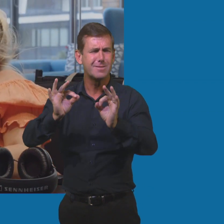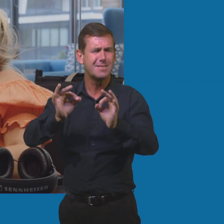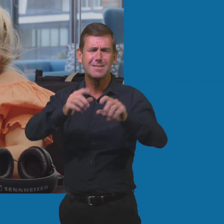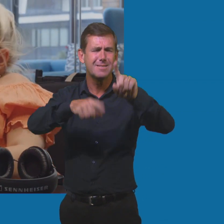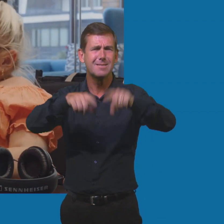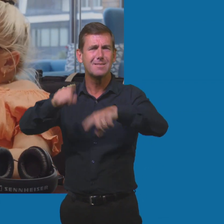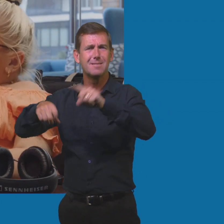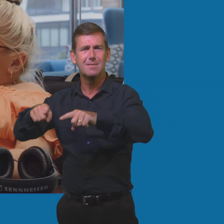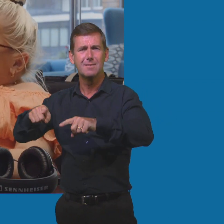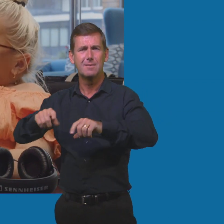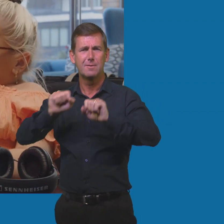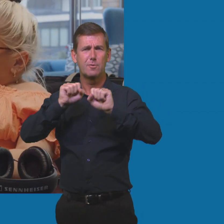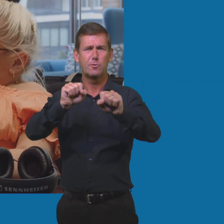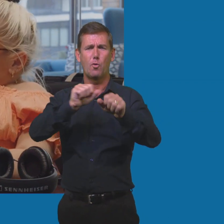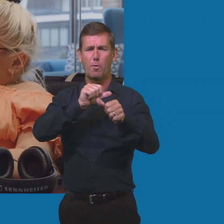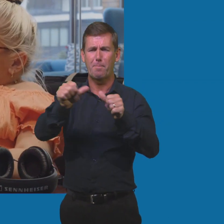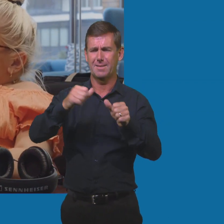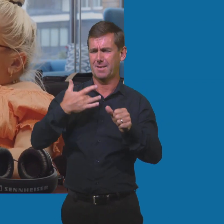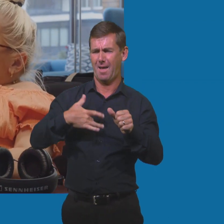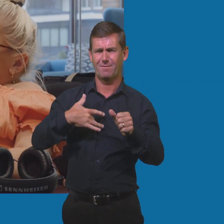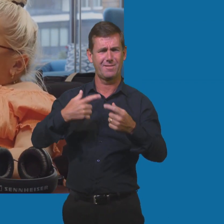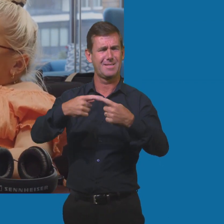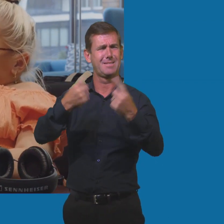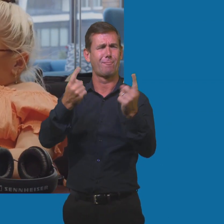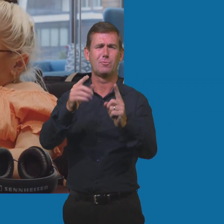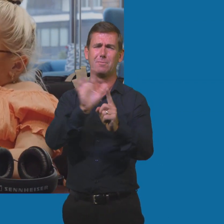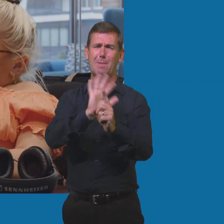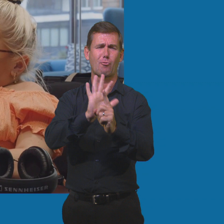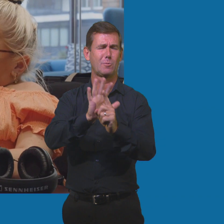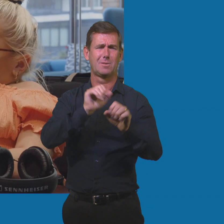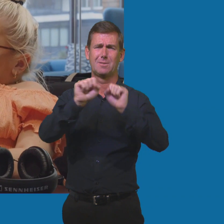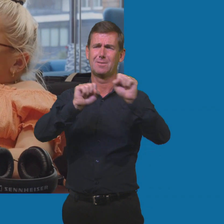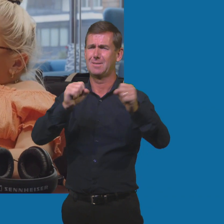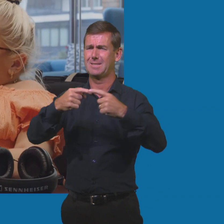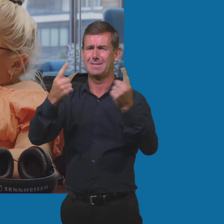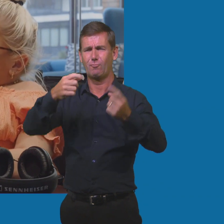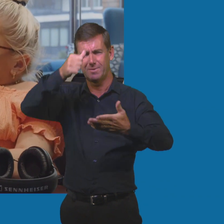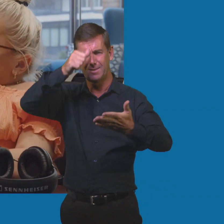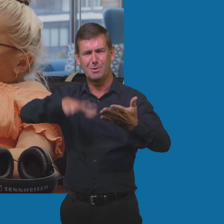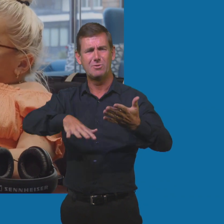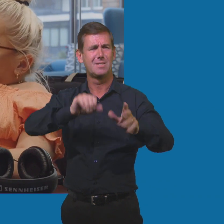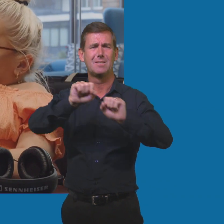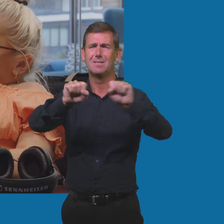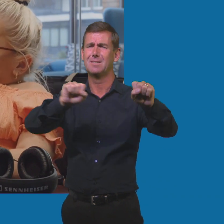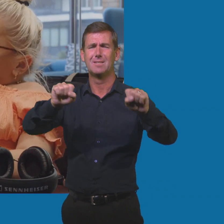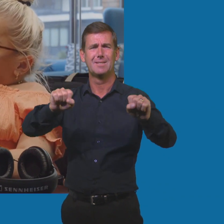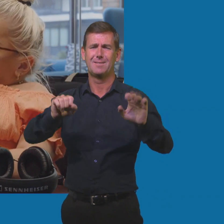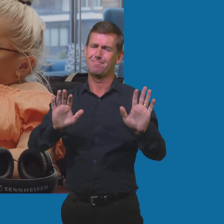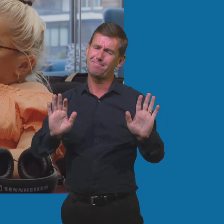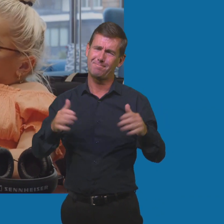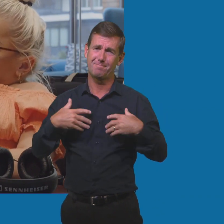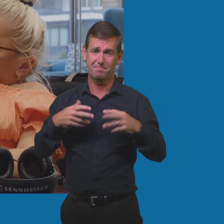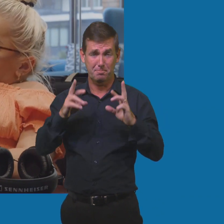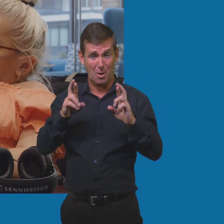best life, because, you know, we've all got our journeys, we've all got, you know, our stories to tell. I just hope that, you know, stories